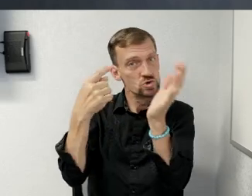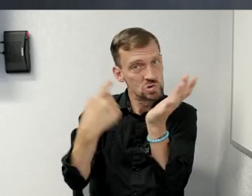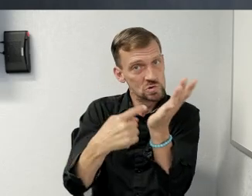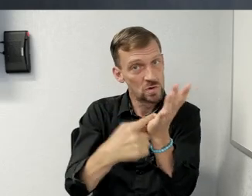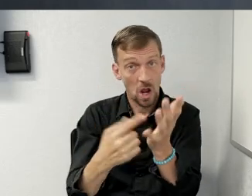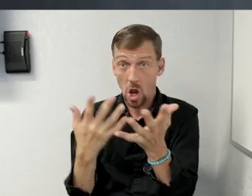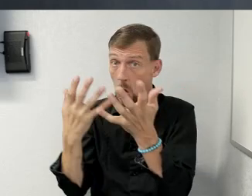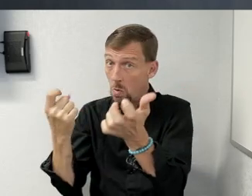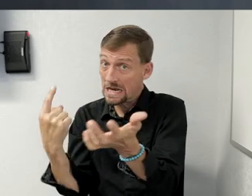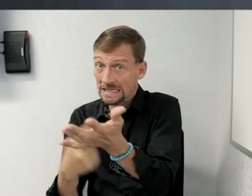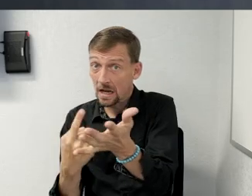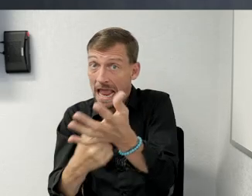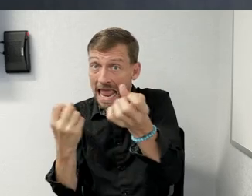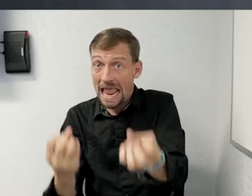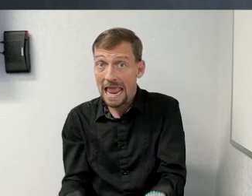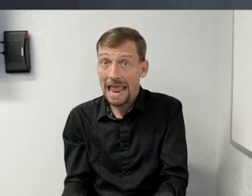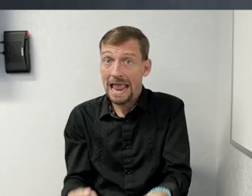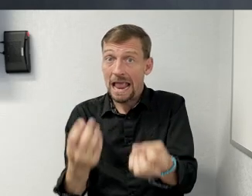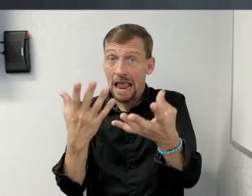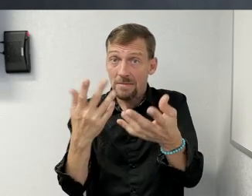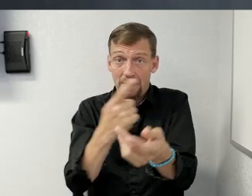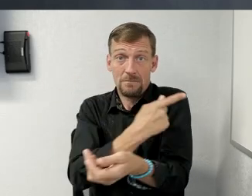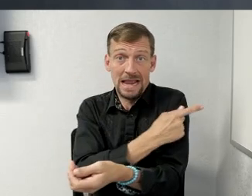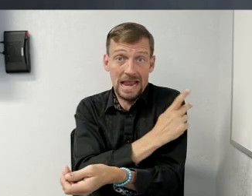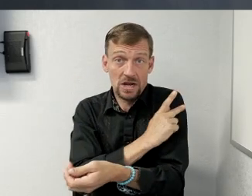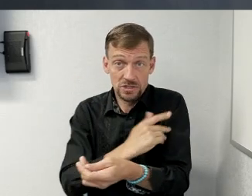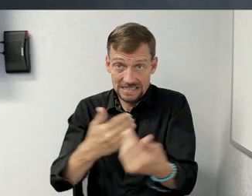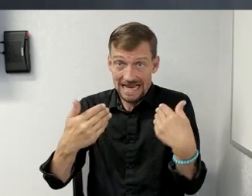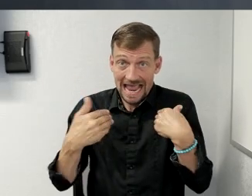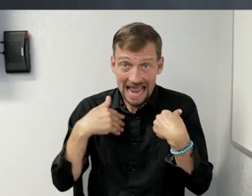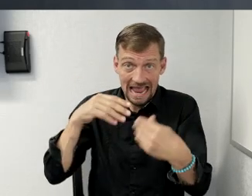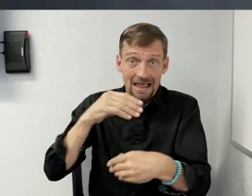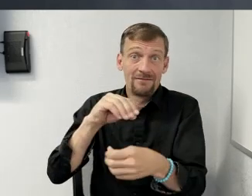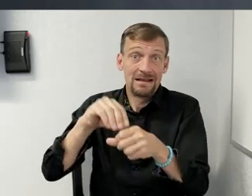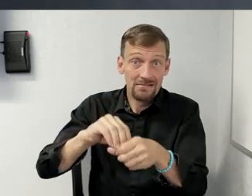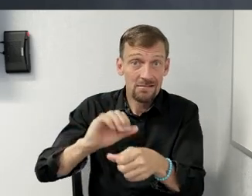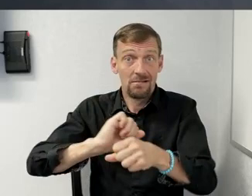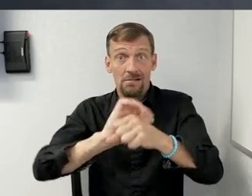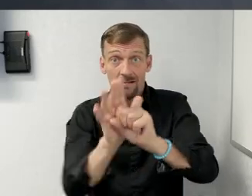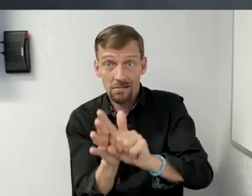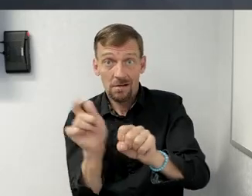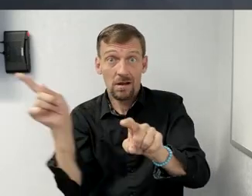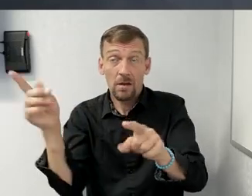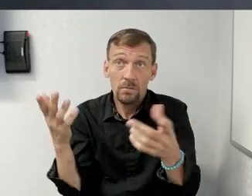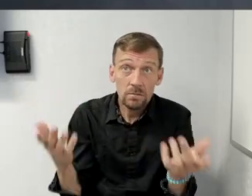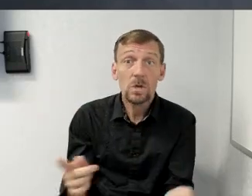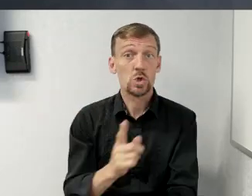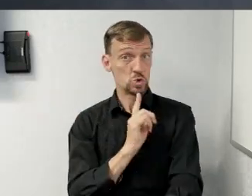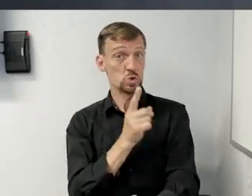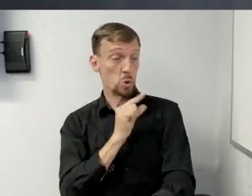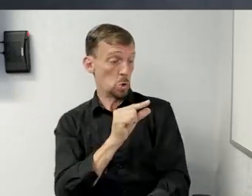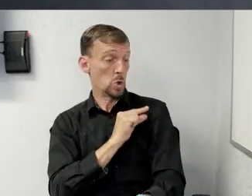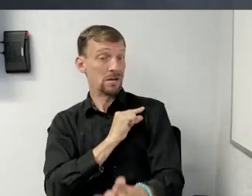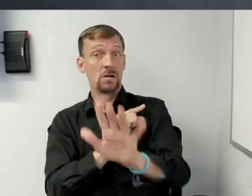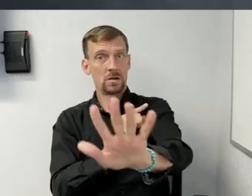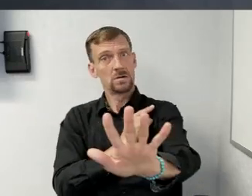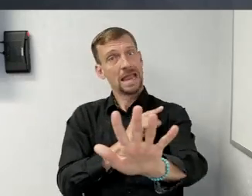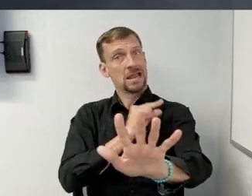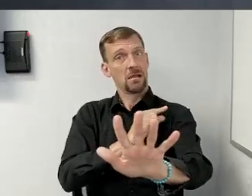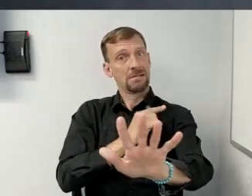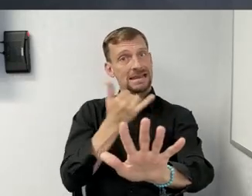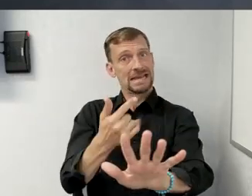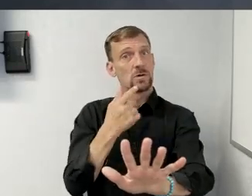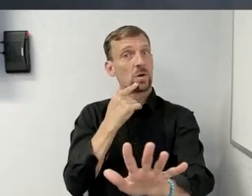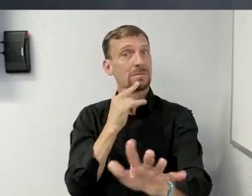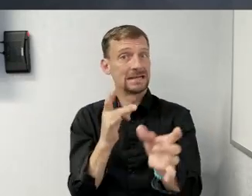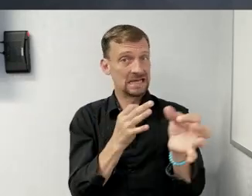numbers? How many patients we have in the hospital right now with COVID-19? Yeah, sure. Okay. Well, let me first give you